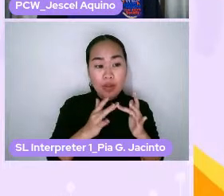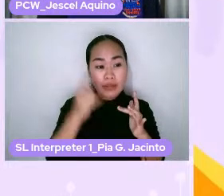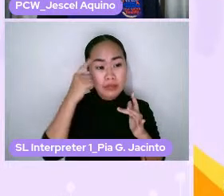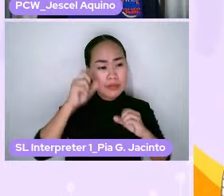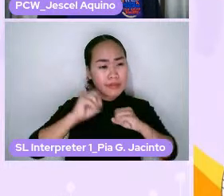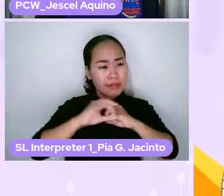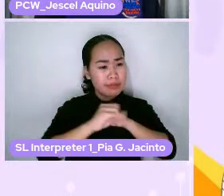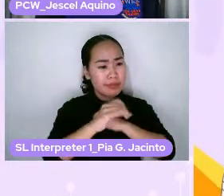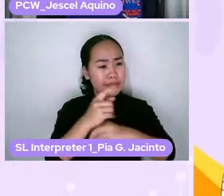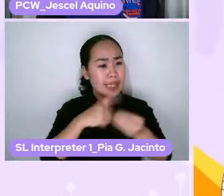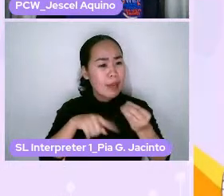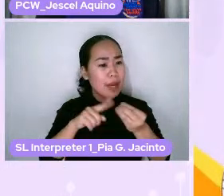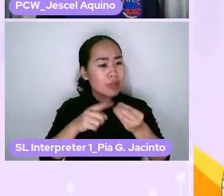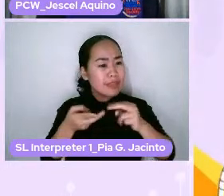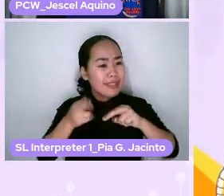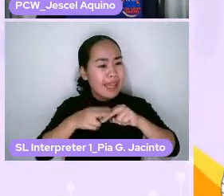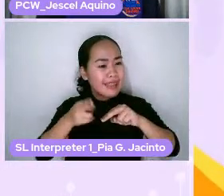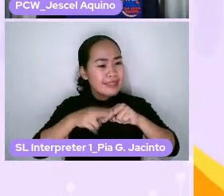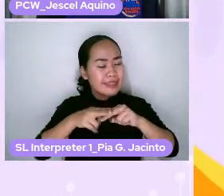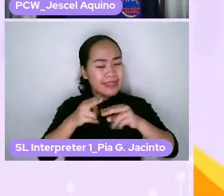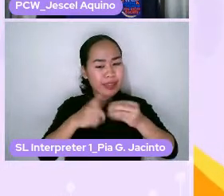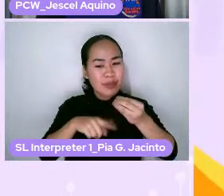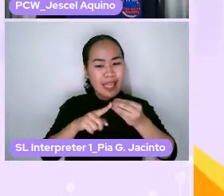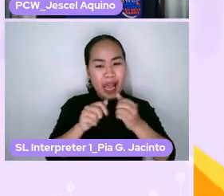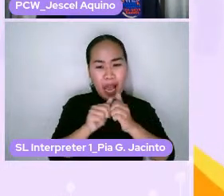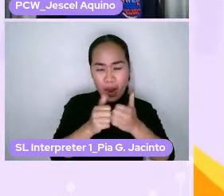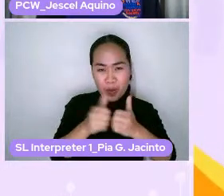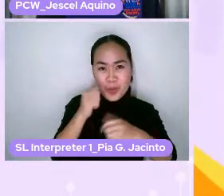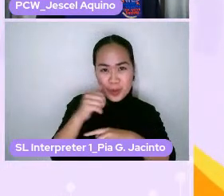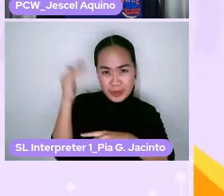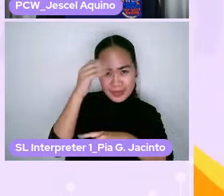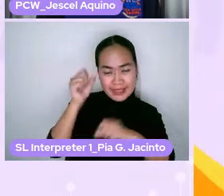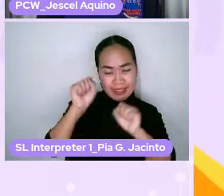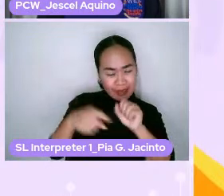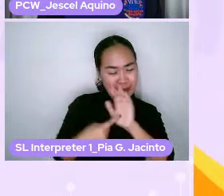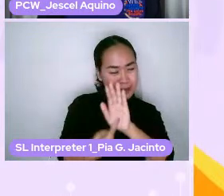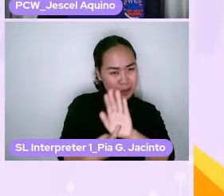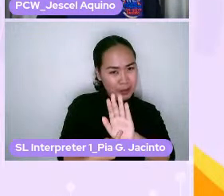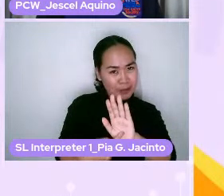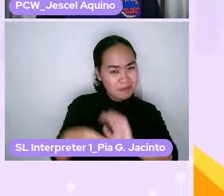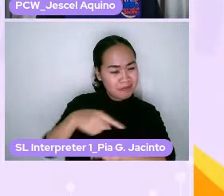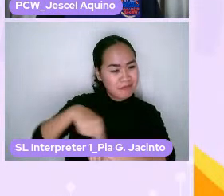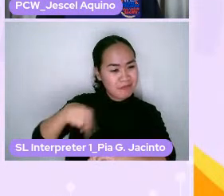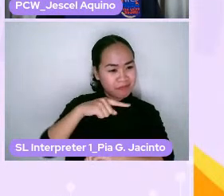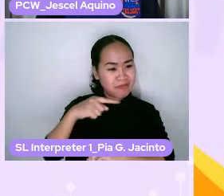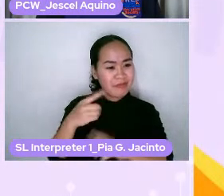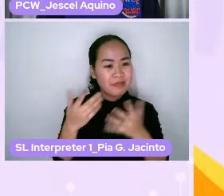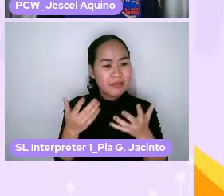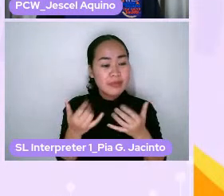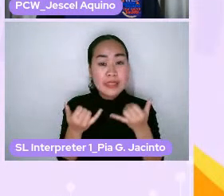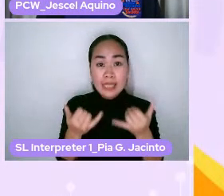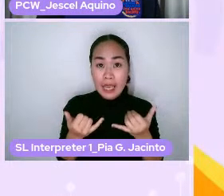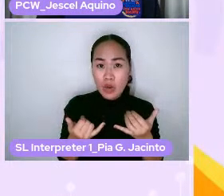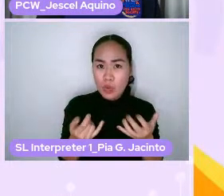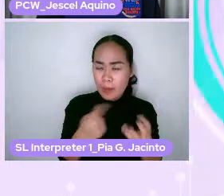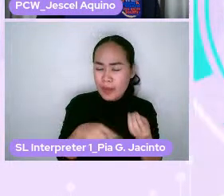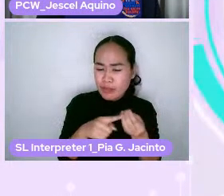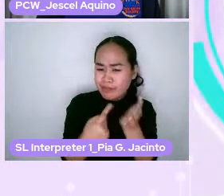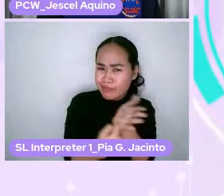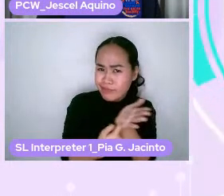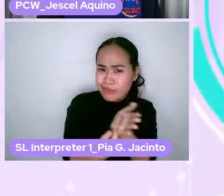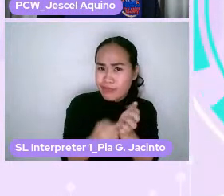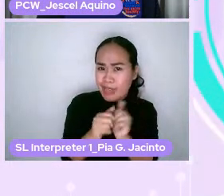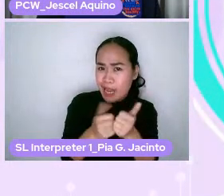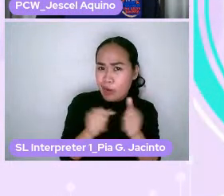the visibility of women in these industries. Pag-uusapan natin ang mga programa at proyekto na mapapakinabangan ng